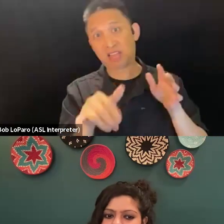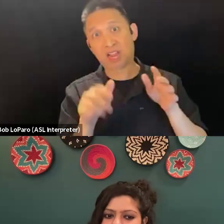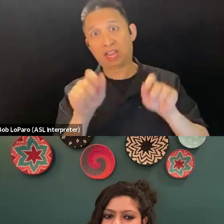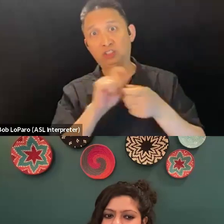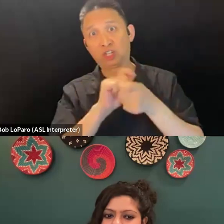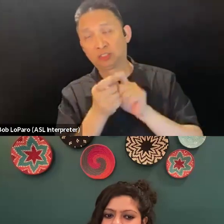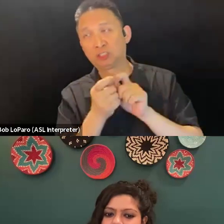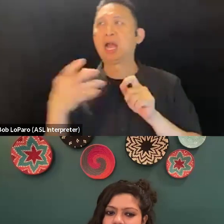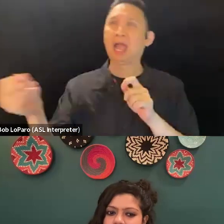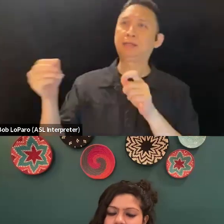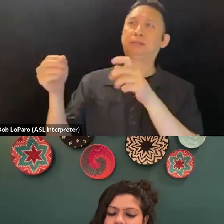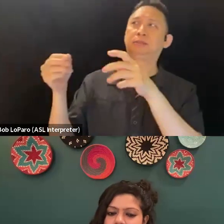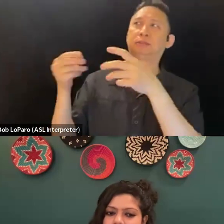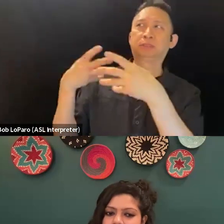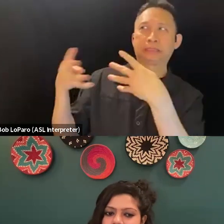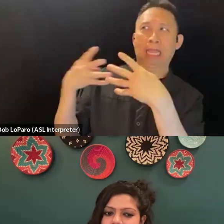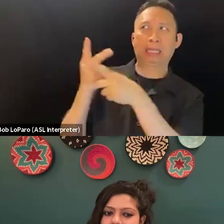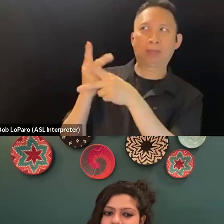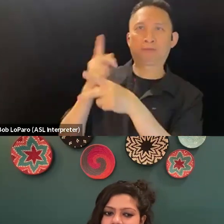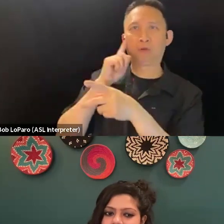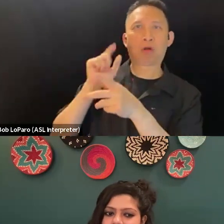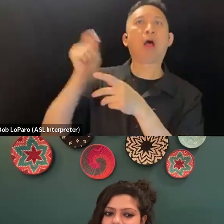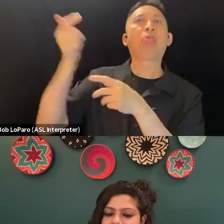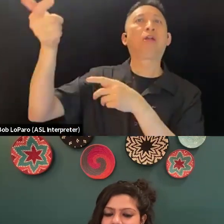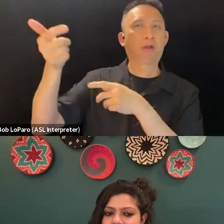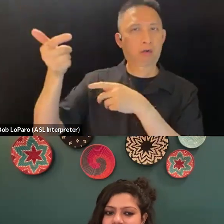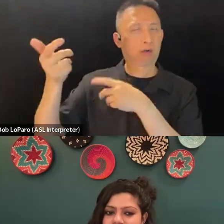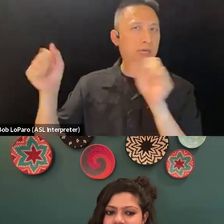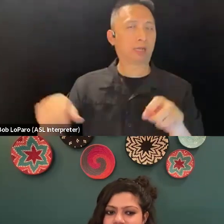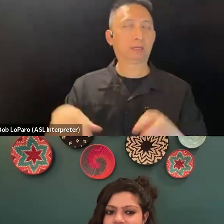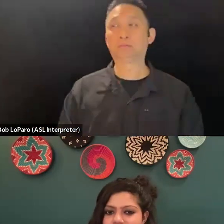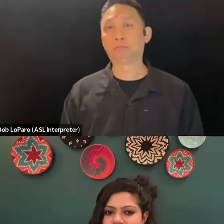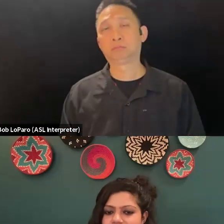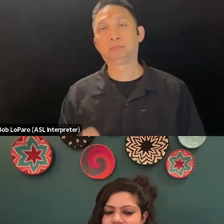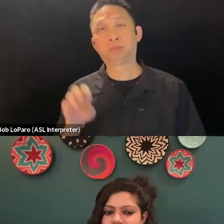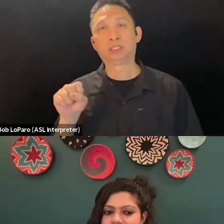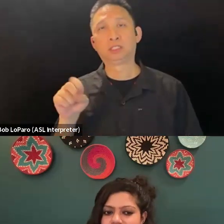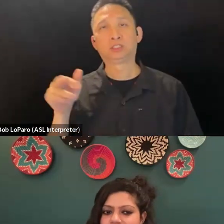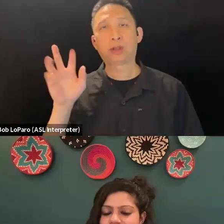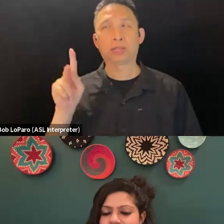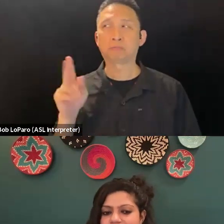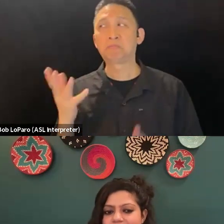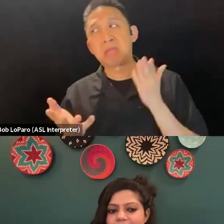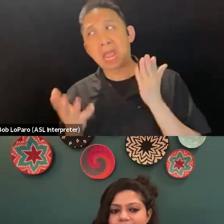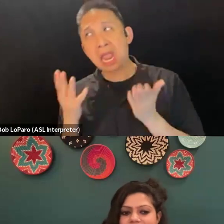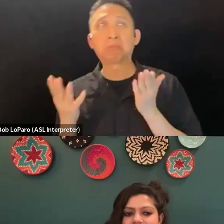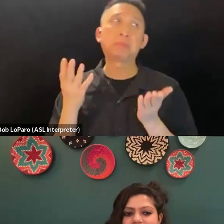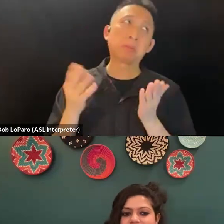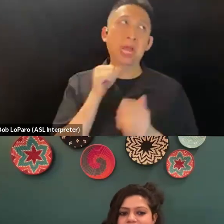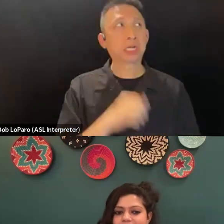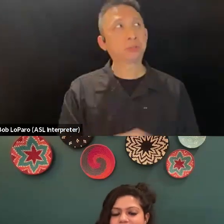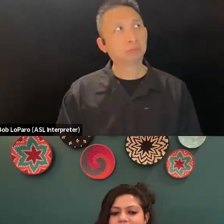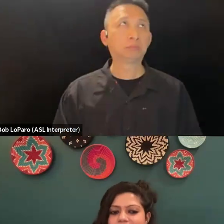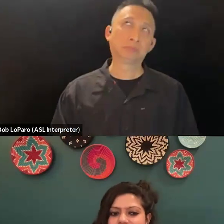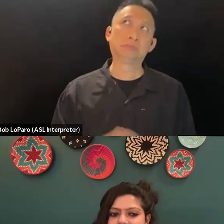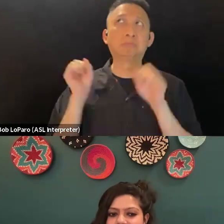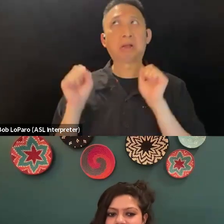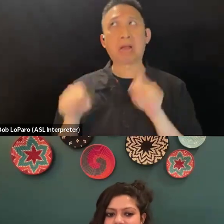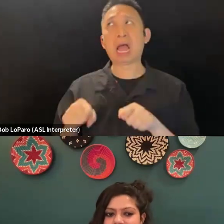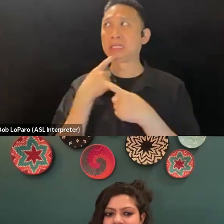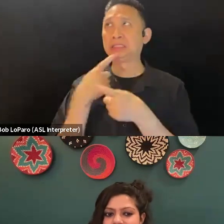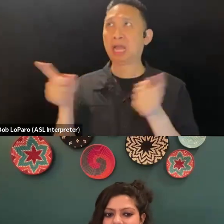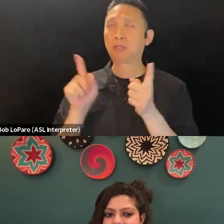money even if you're not at the stage of a reel. So there are now like these wonderful grants